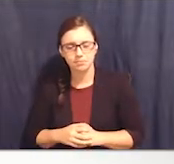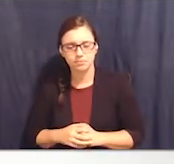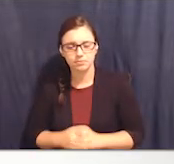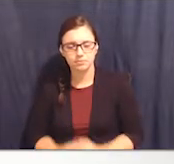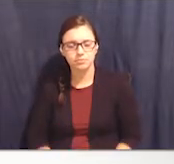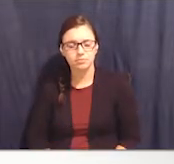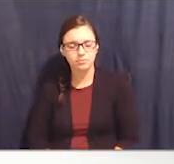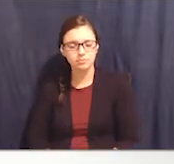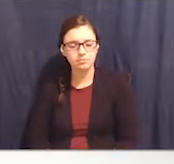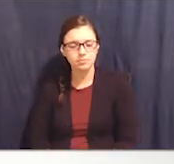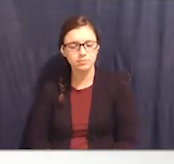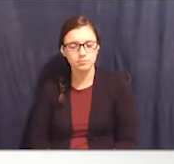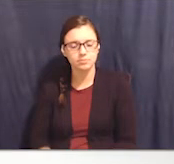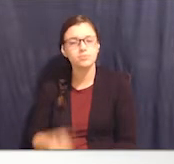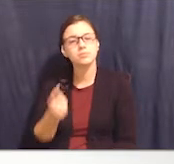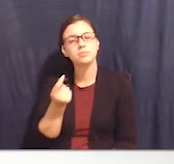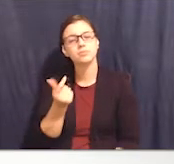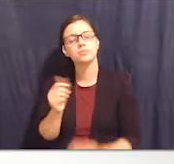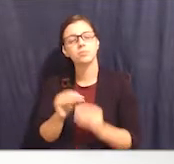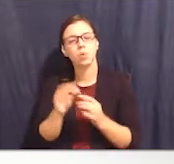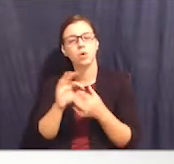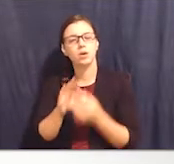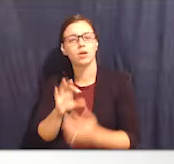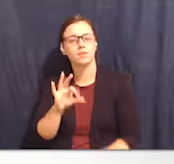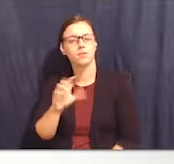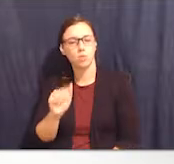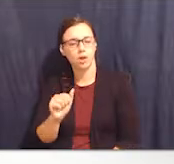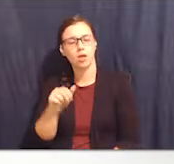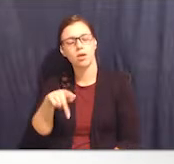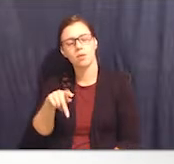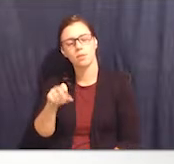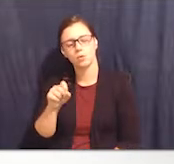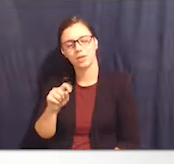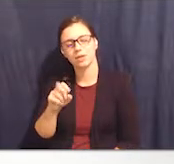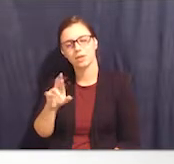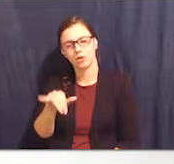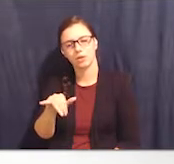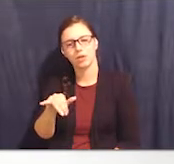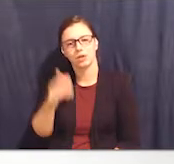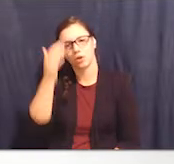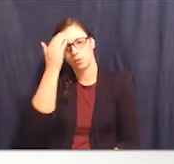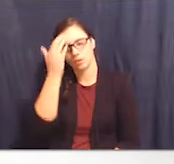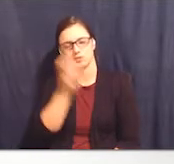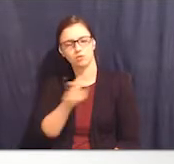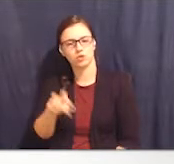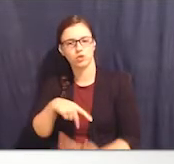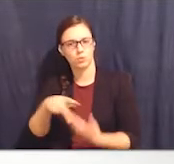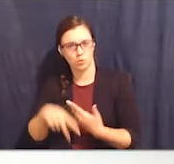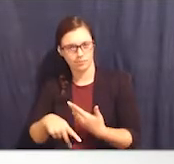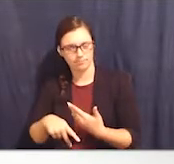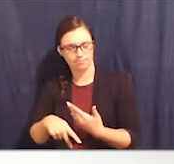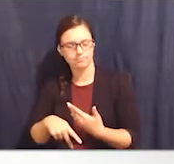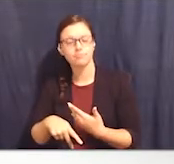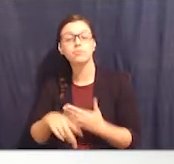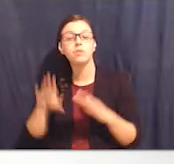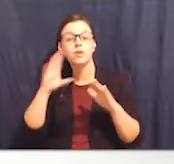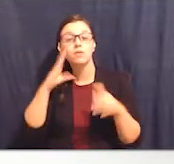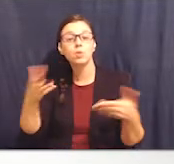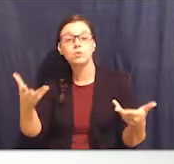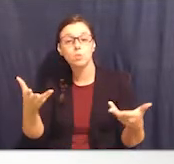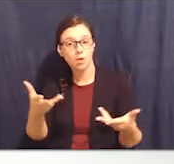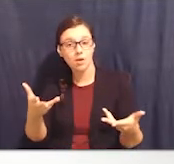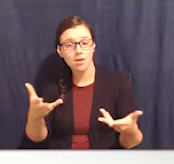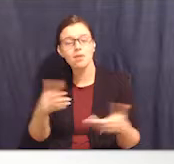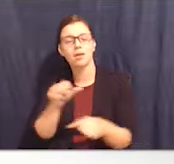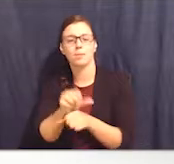an industry certification. Students must participate at least half time. So if 12 hours, in most